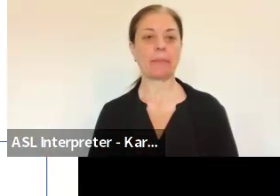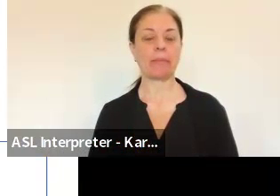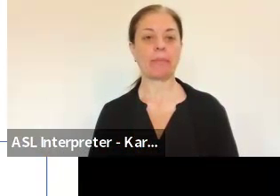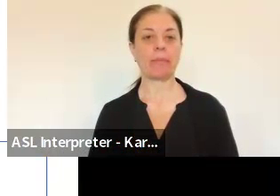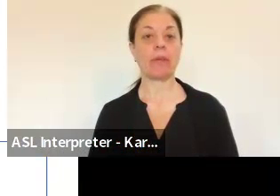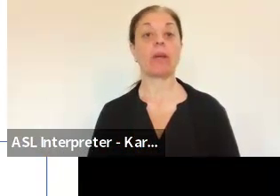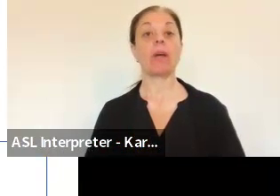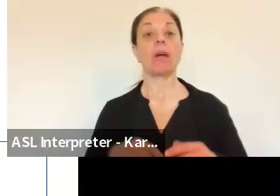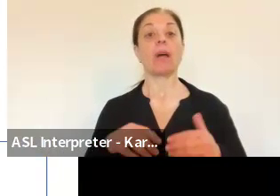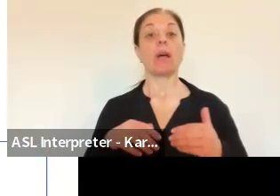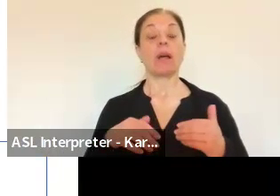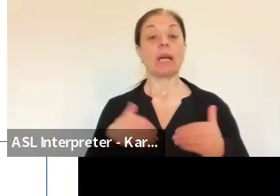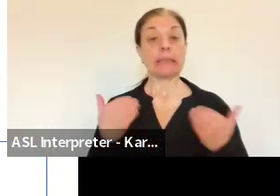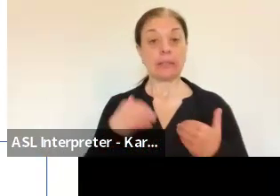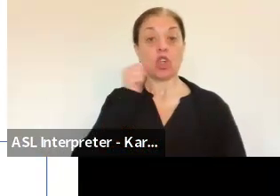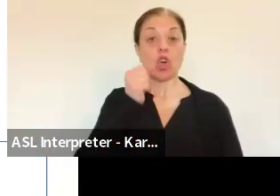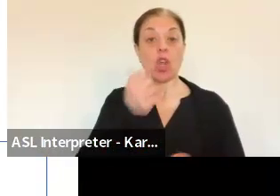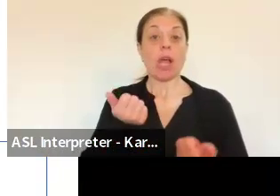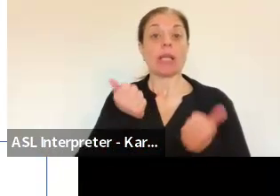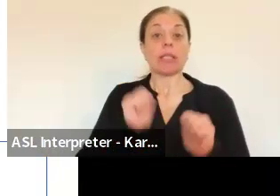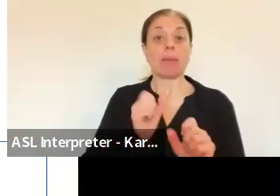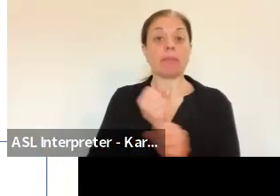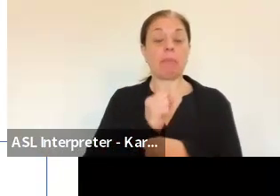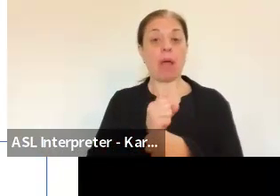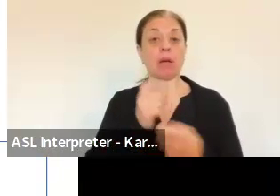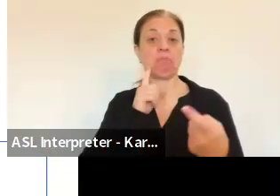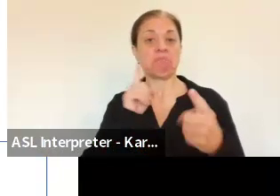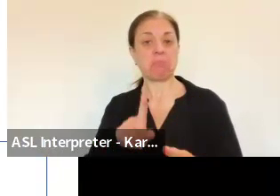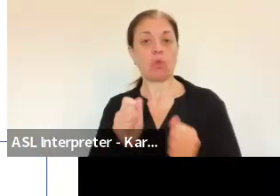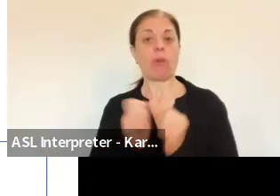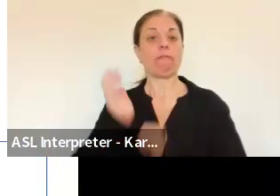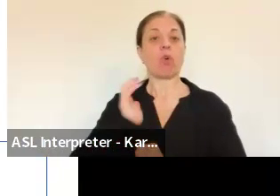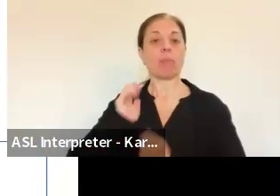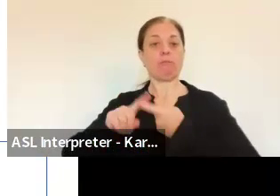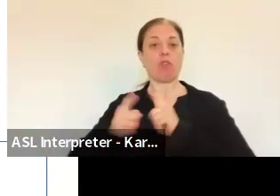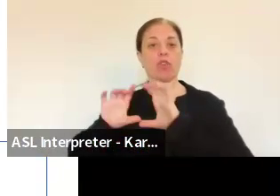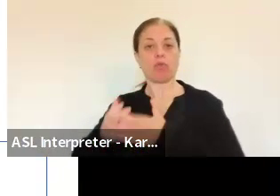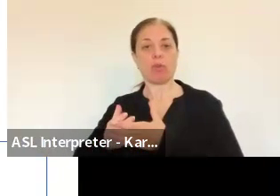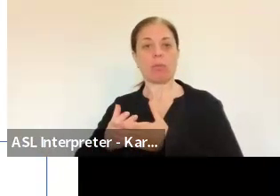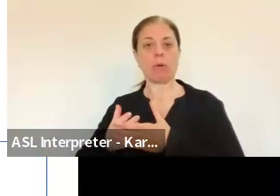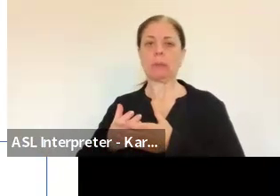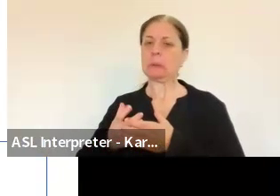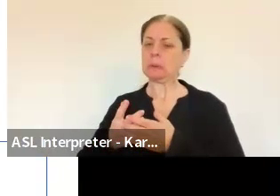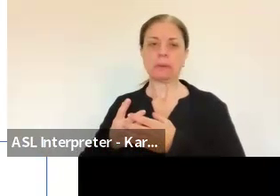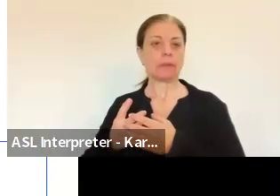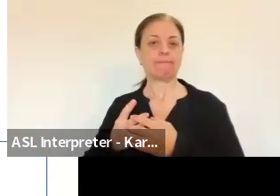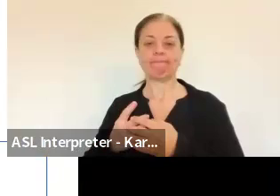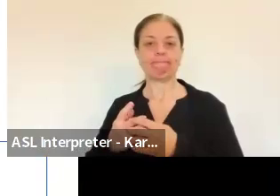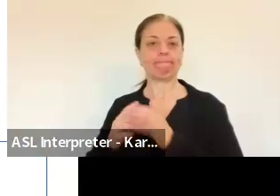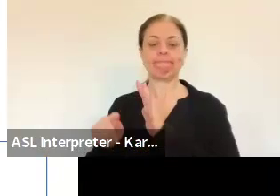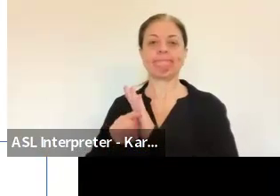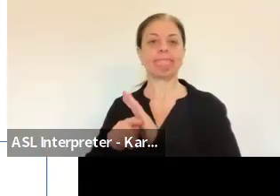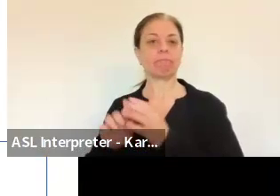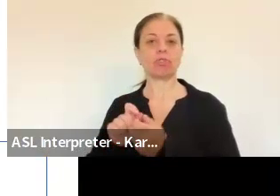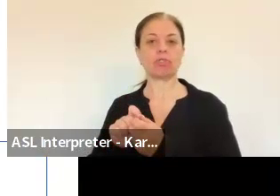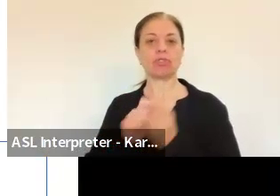A teen girl's attempt to make amends with her former friend group takes a sinister turn